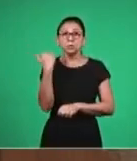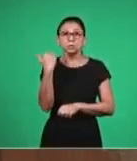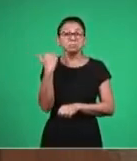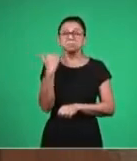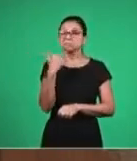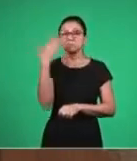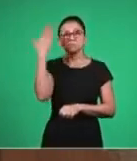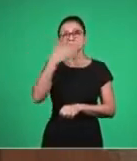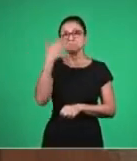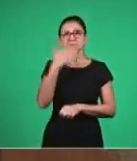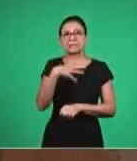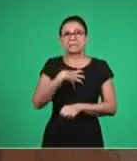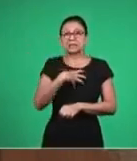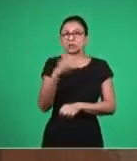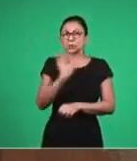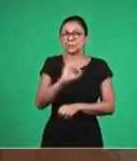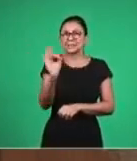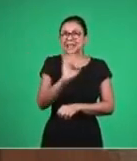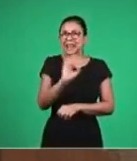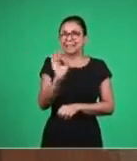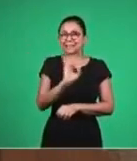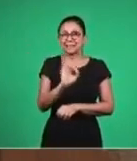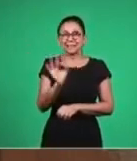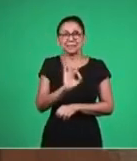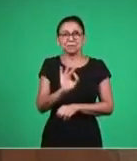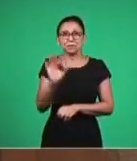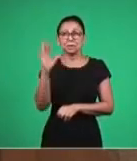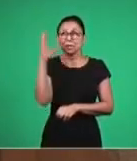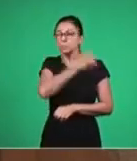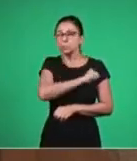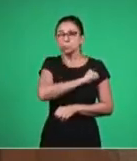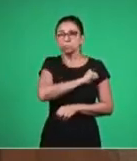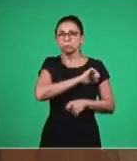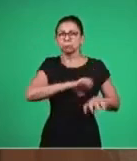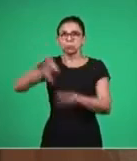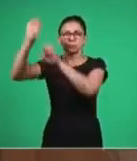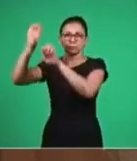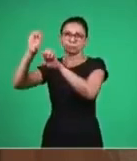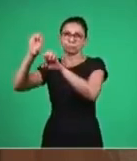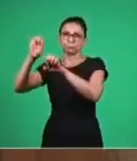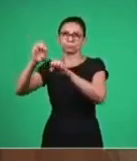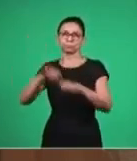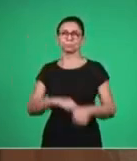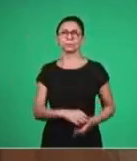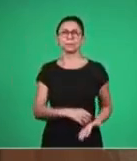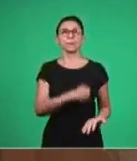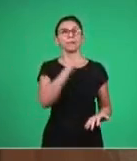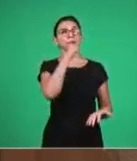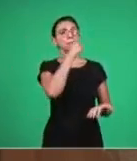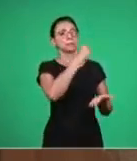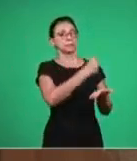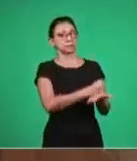he was transcended so that he would not see death. And that was a special aspect in the Old